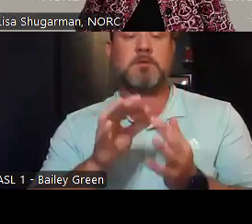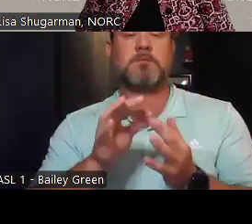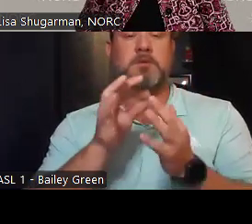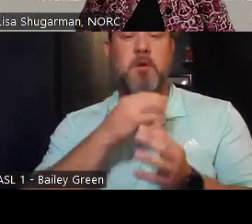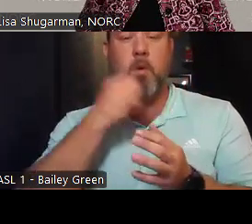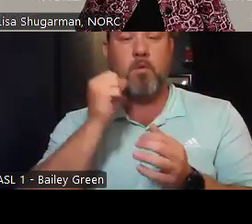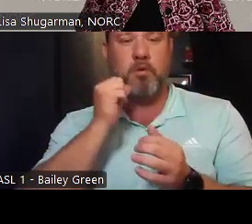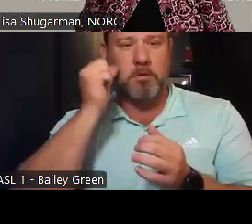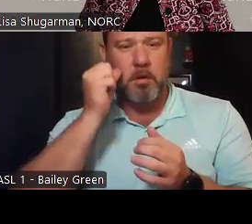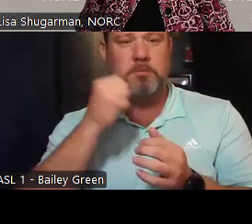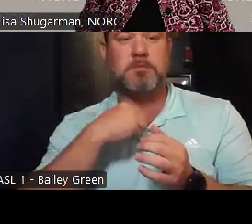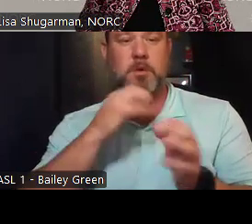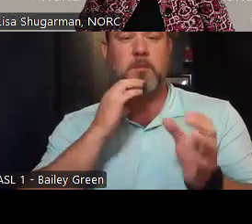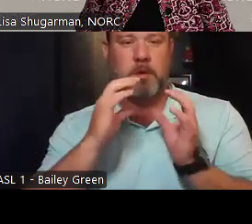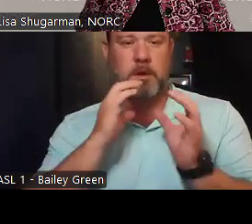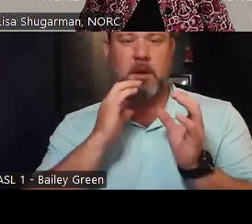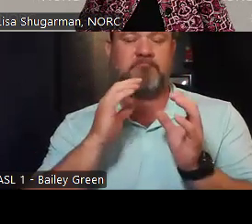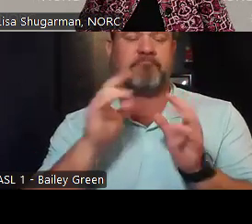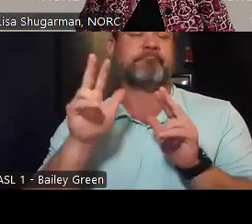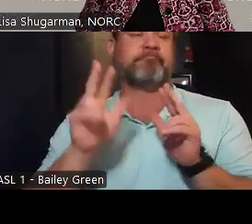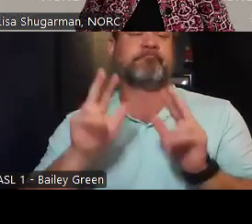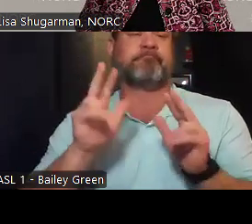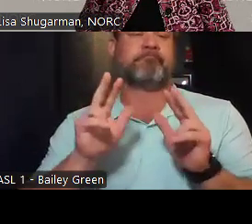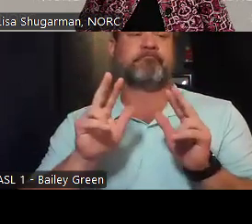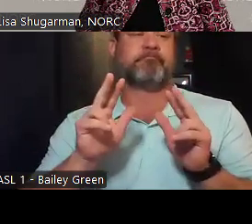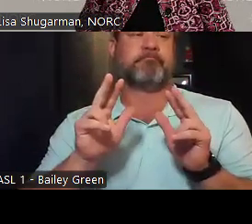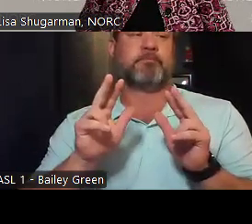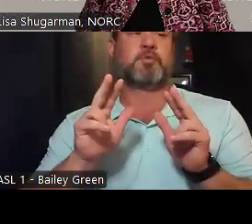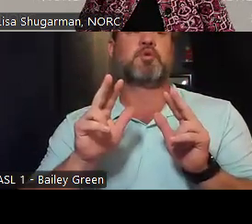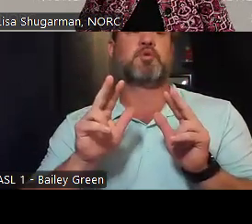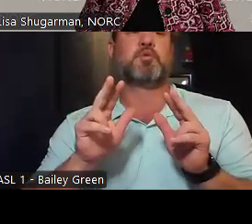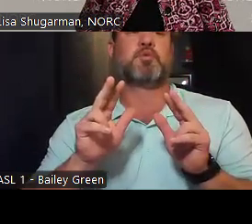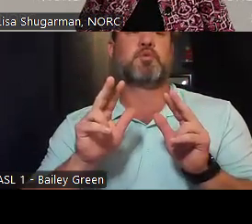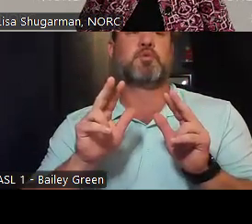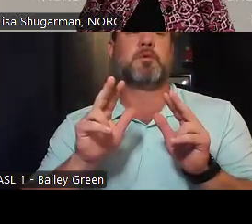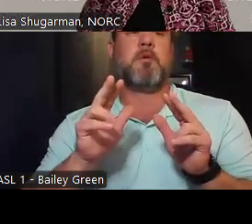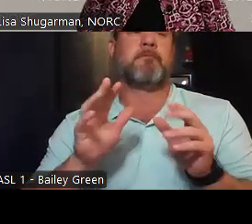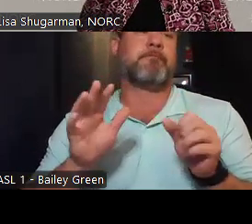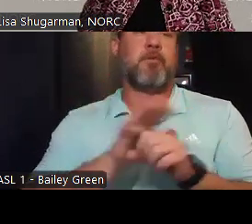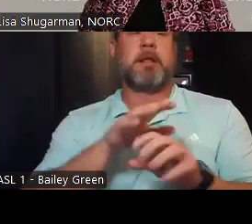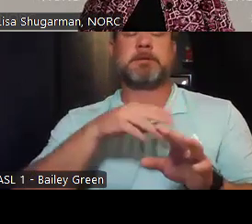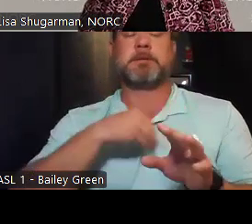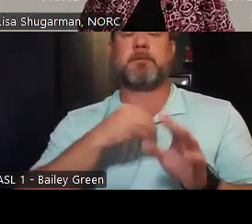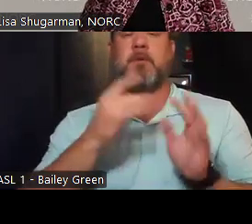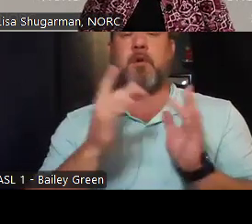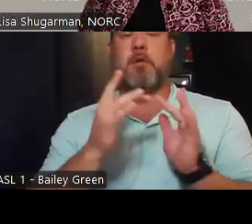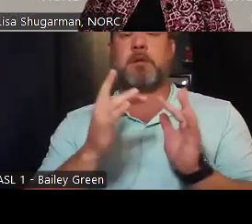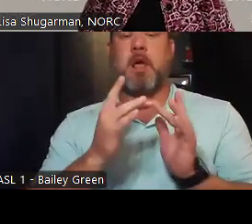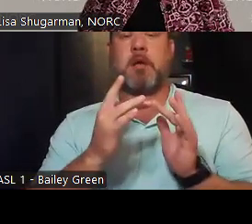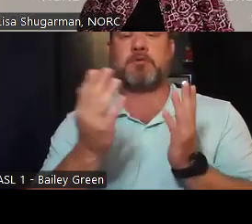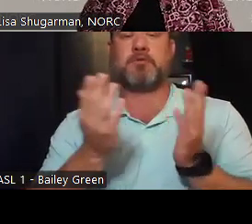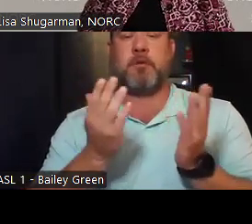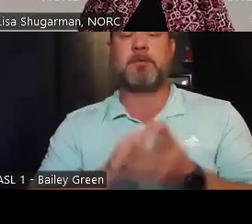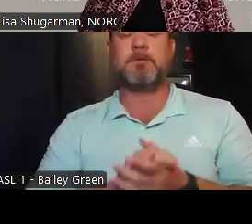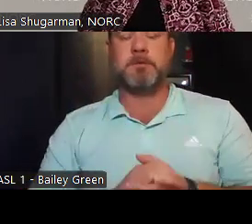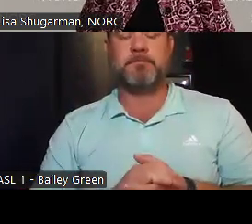older adults we spoke with, there is a hesitation to fully embrace online service delivery. getting